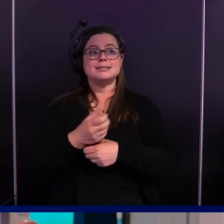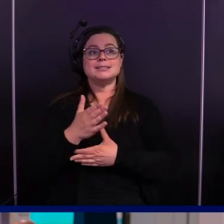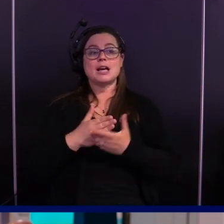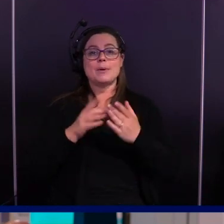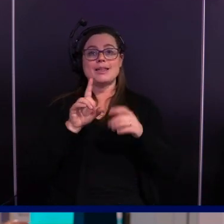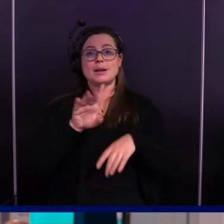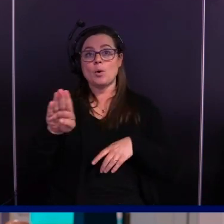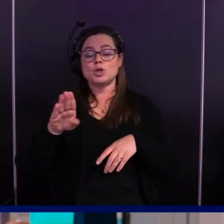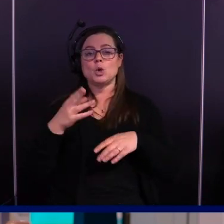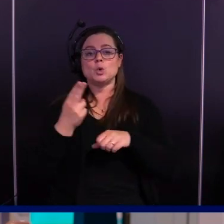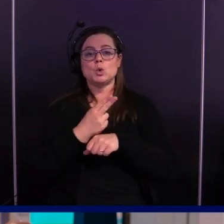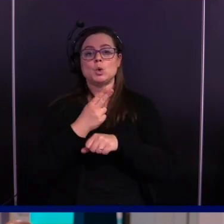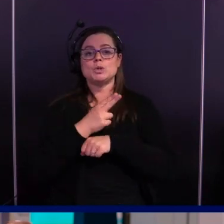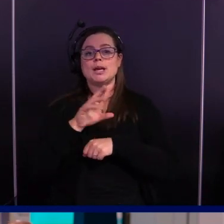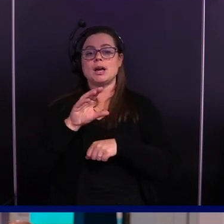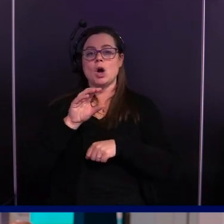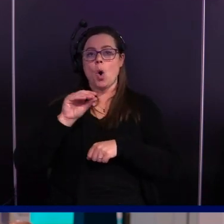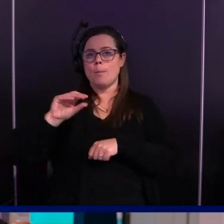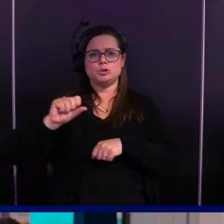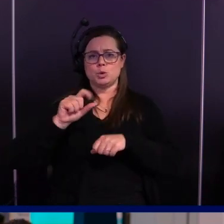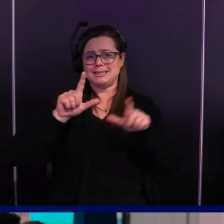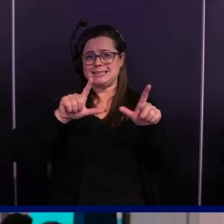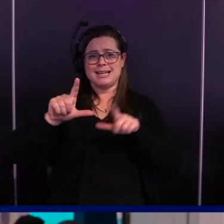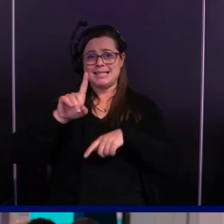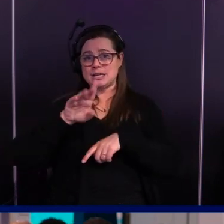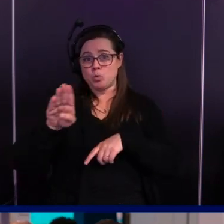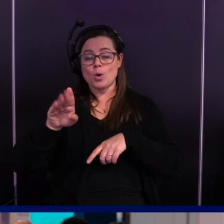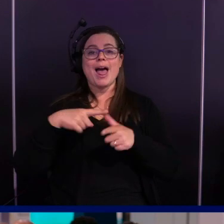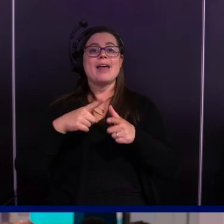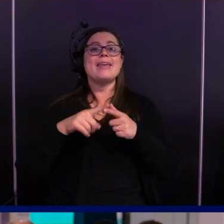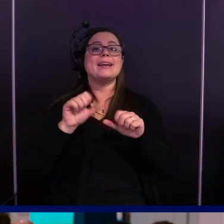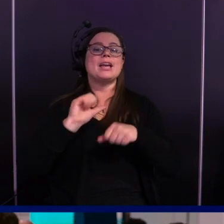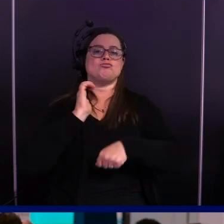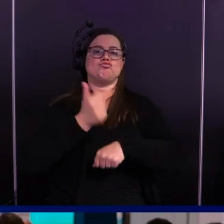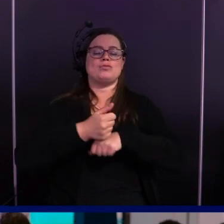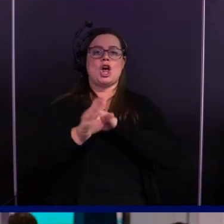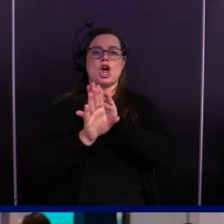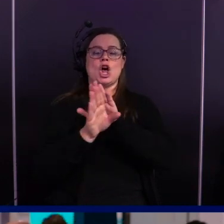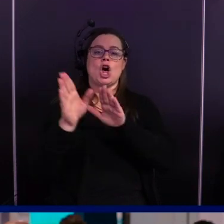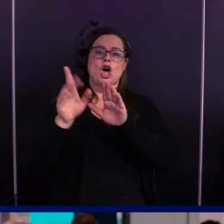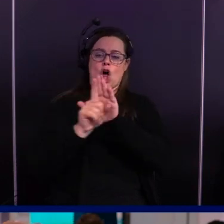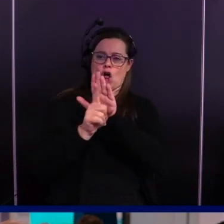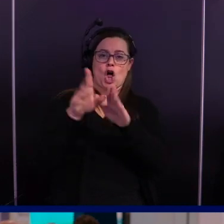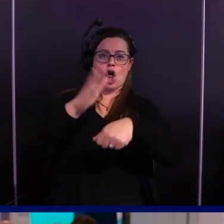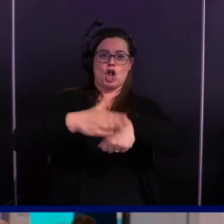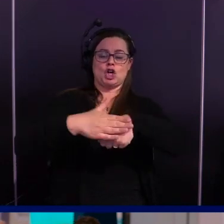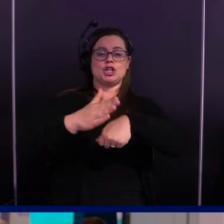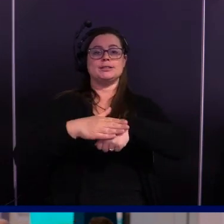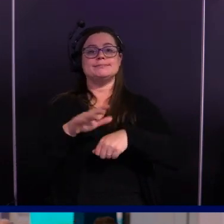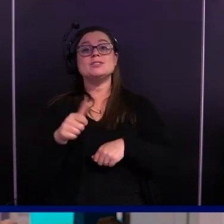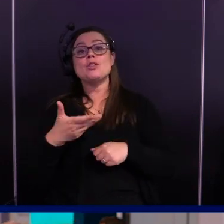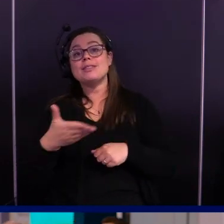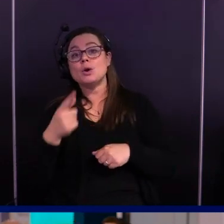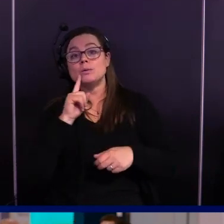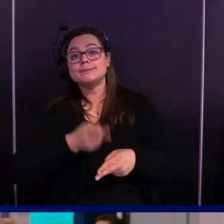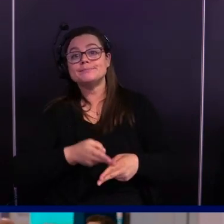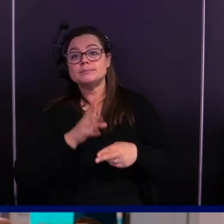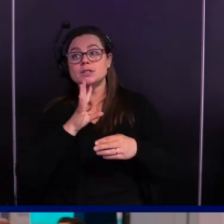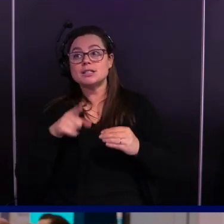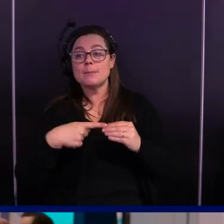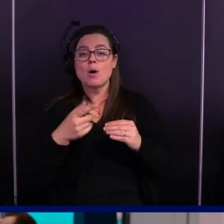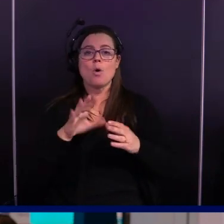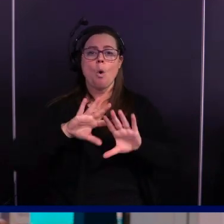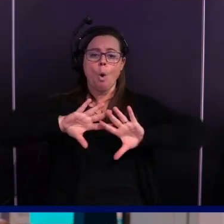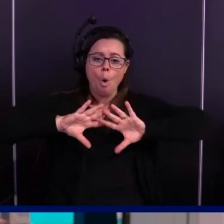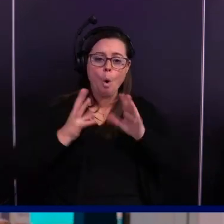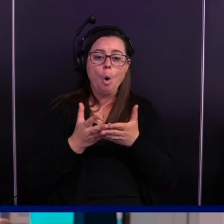using Amazon OpenSearch dashboard, and then they can create an alert. And now, another thing is, as we talked about, once the whole data